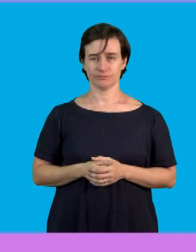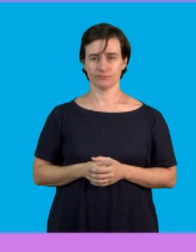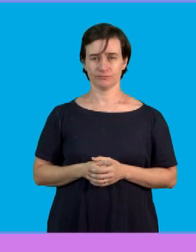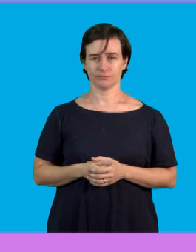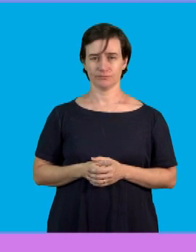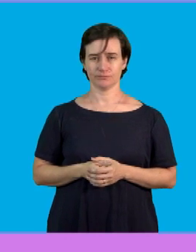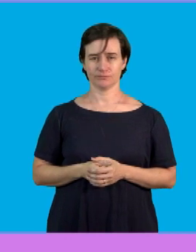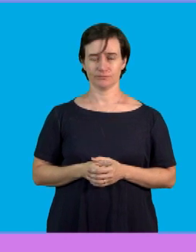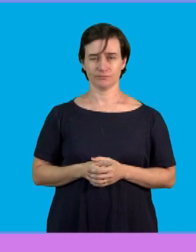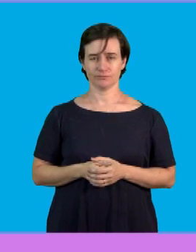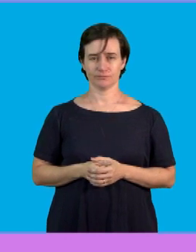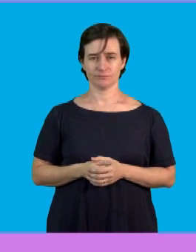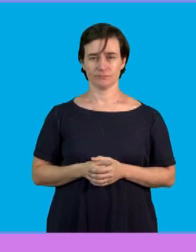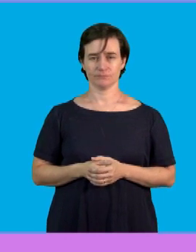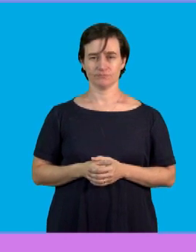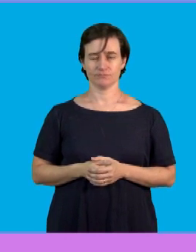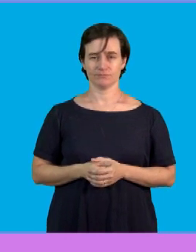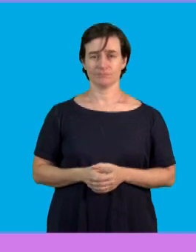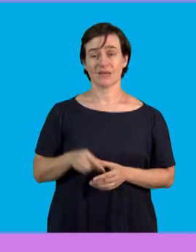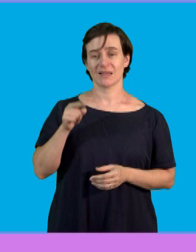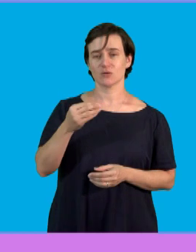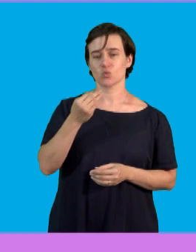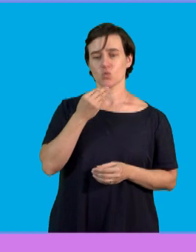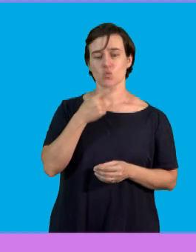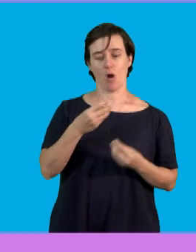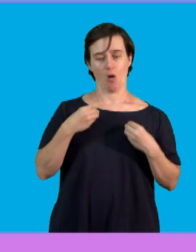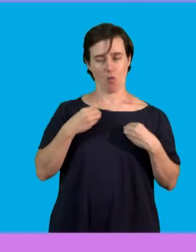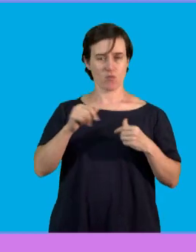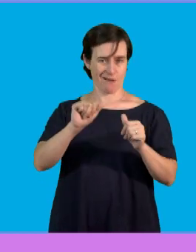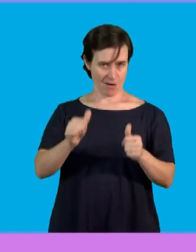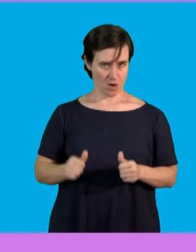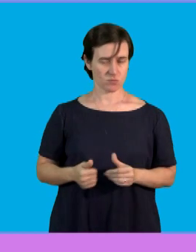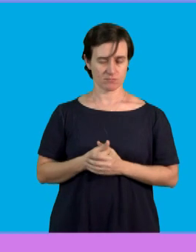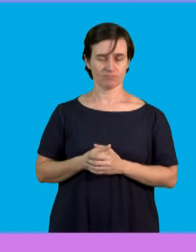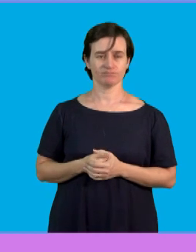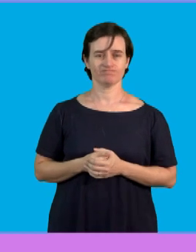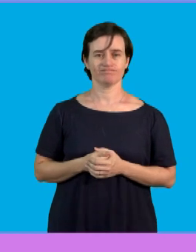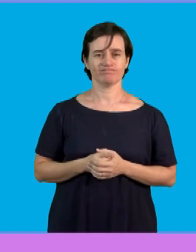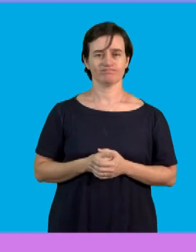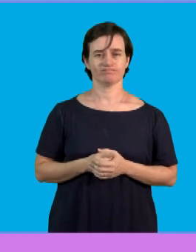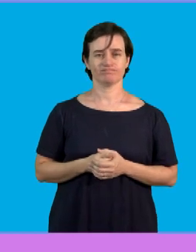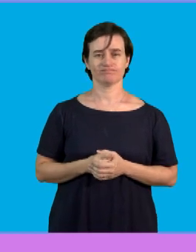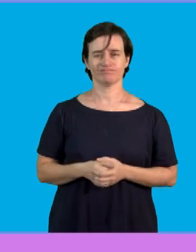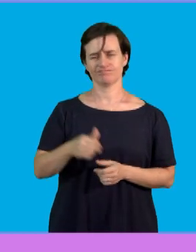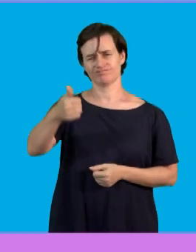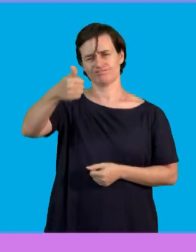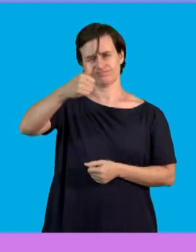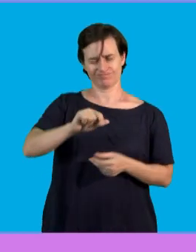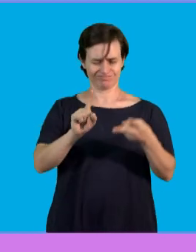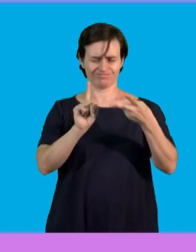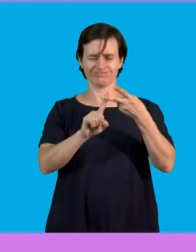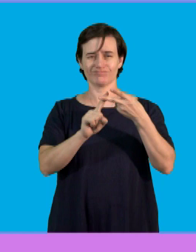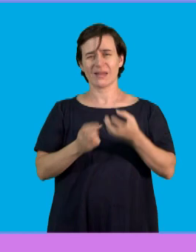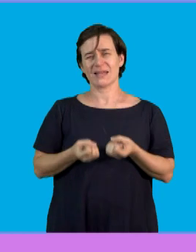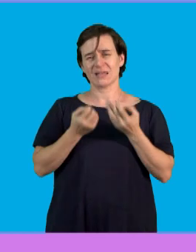Dromenders. So this is the account holder. Then number B, give one